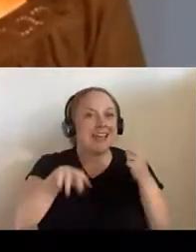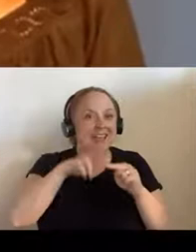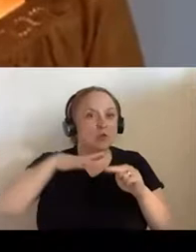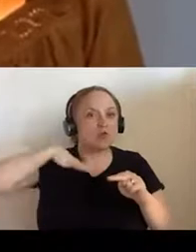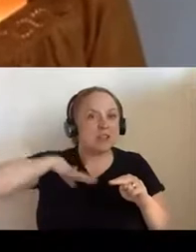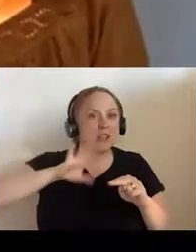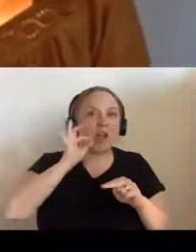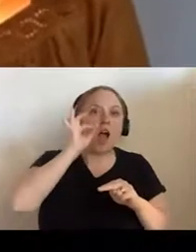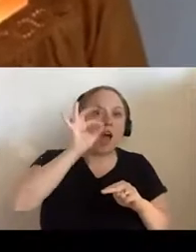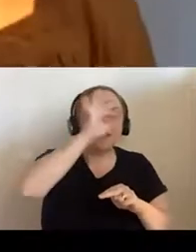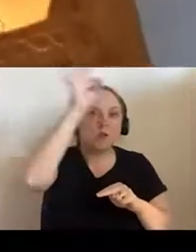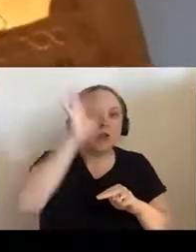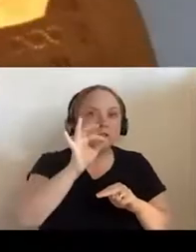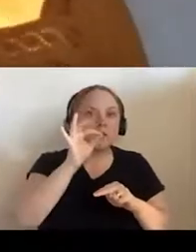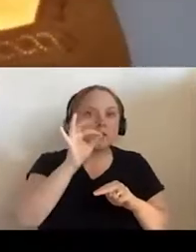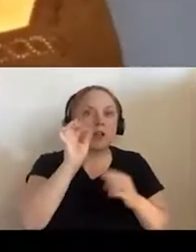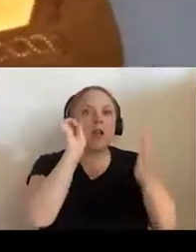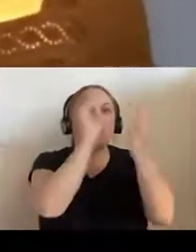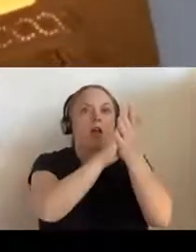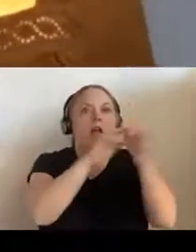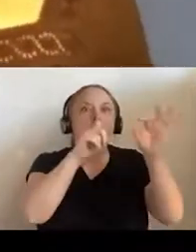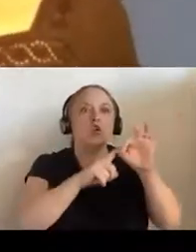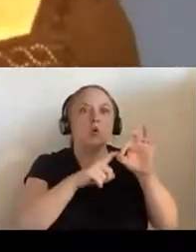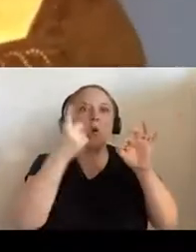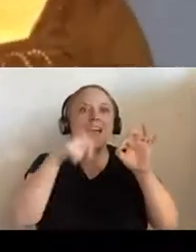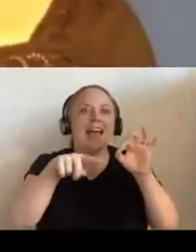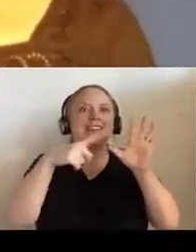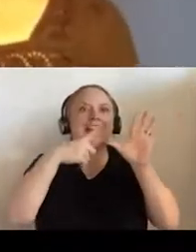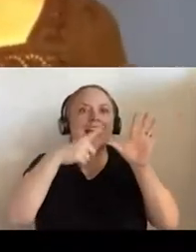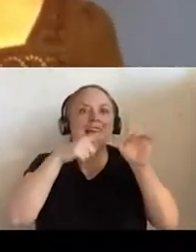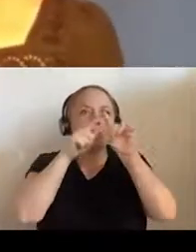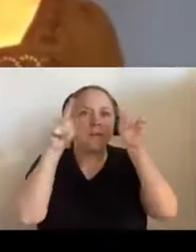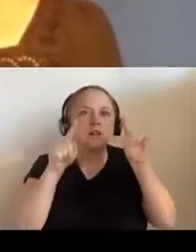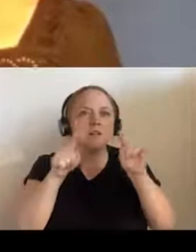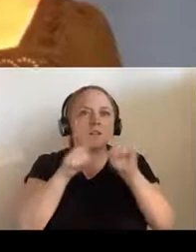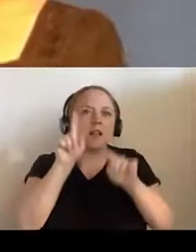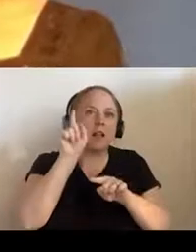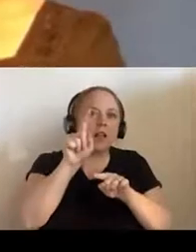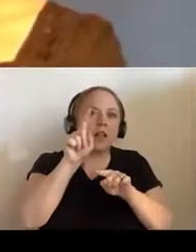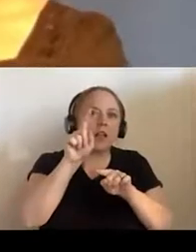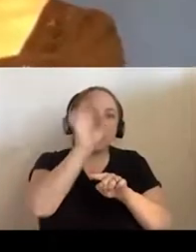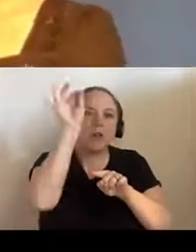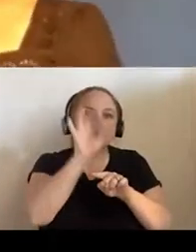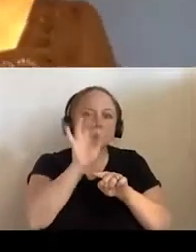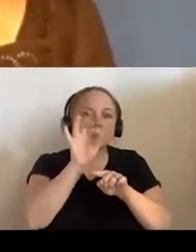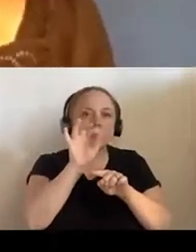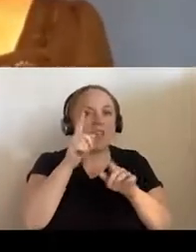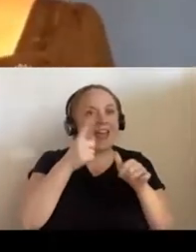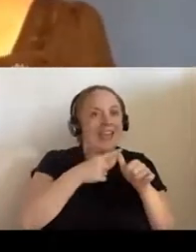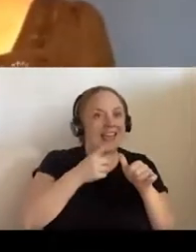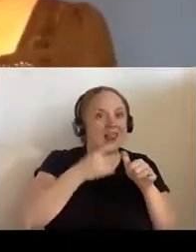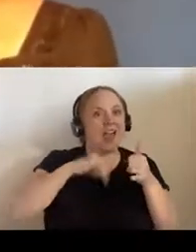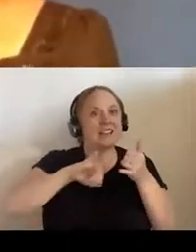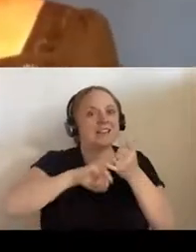then please leave them in the Q&A section, the buttons below. And these will be picked up by Akeelah and Susan during the